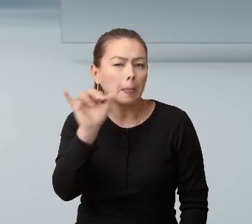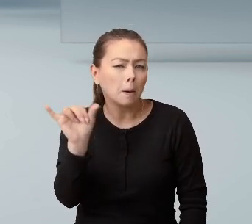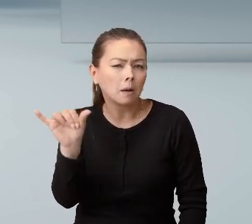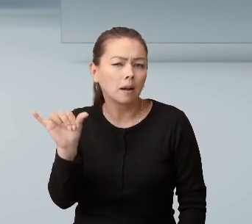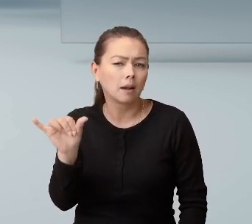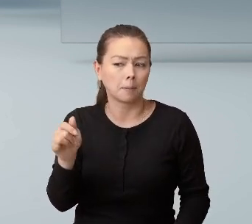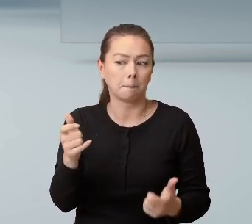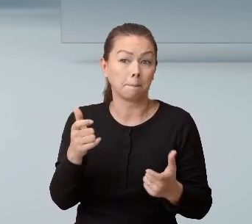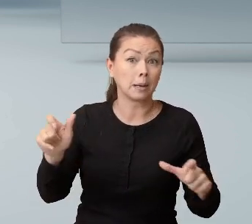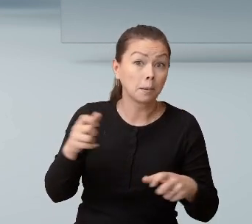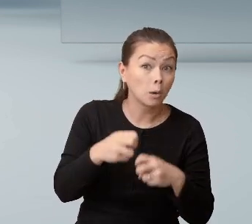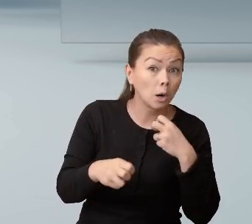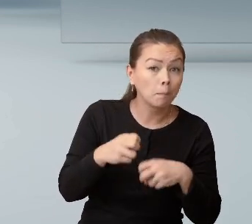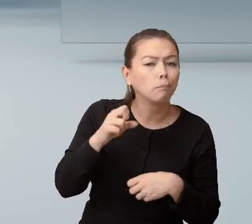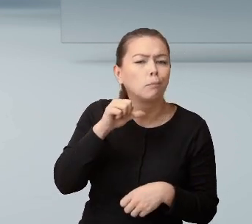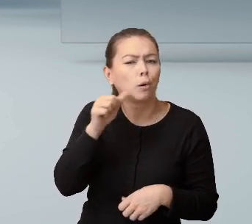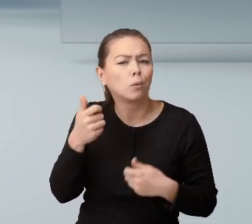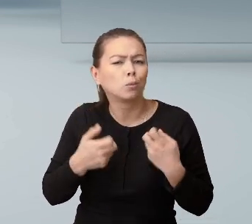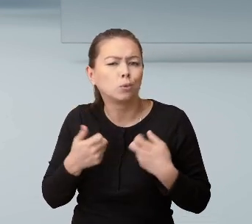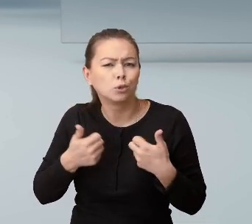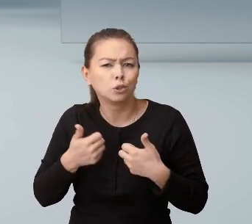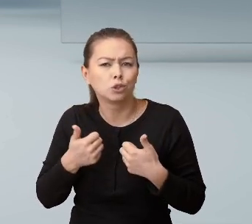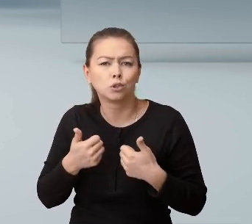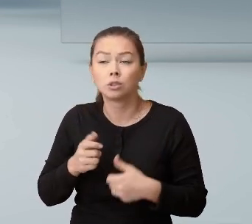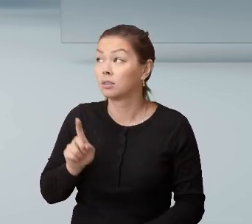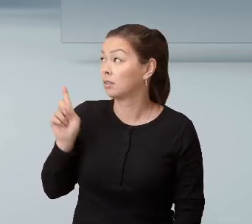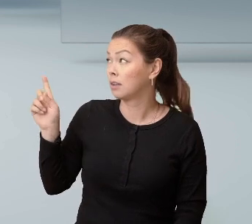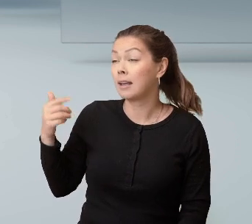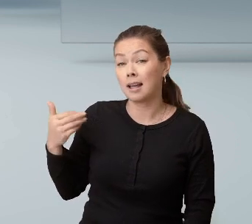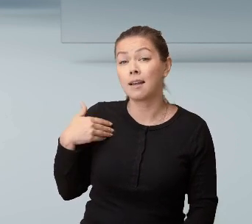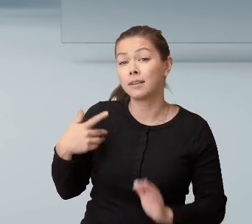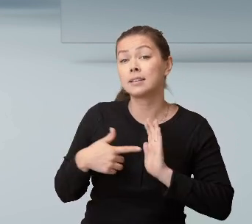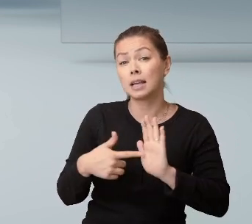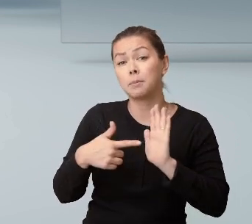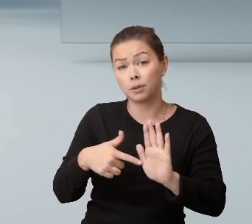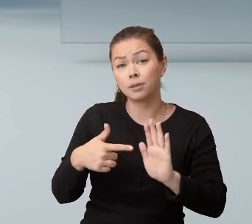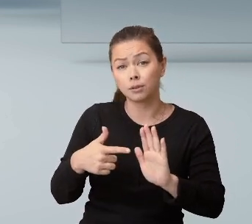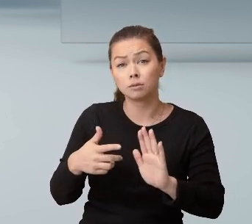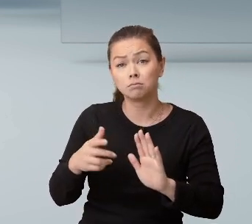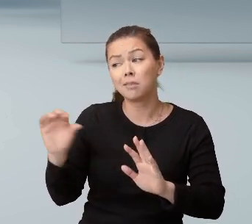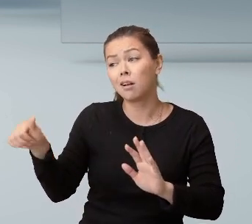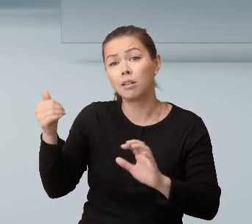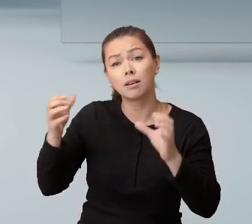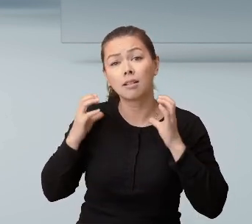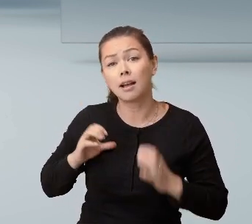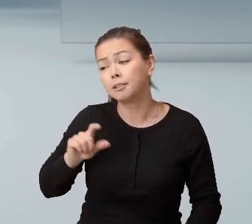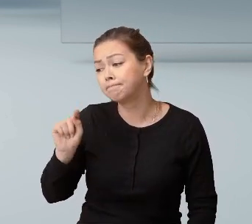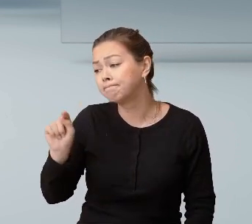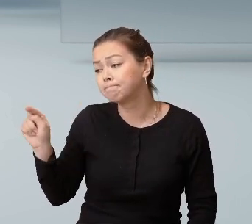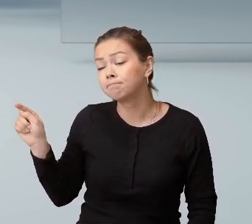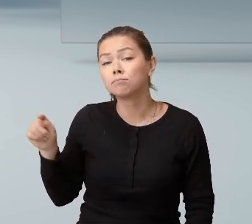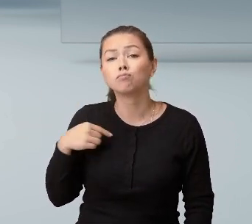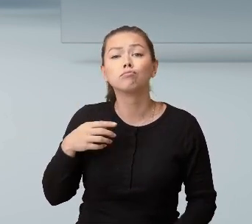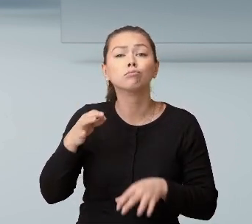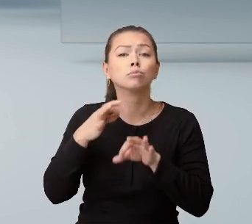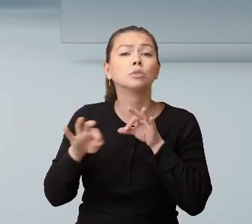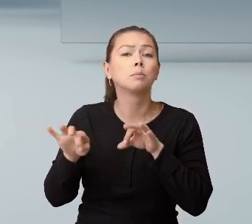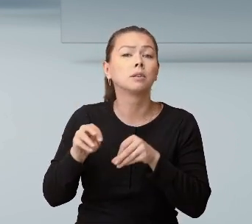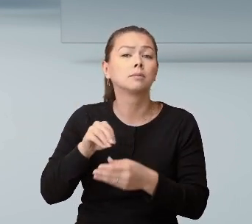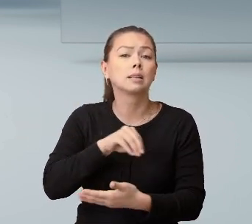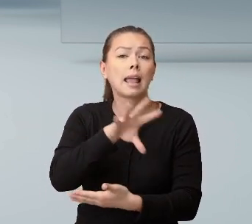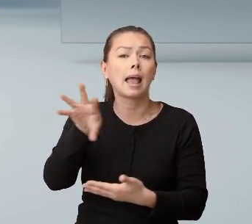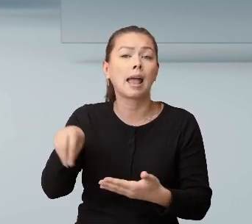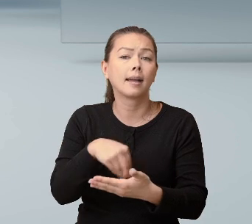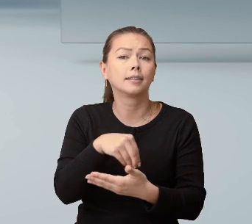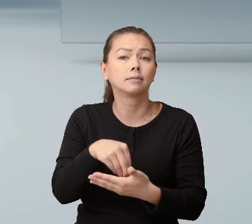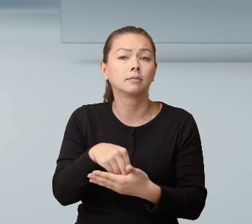is. And we've had examples of clients that we've worked with where we've run just a simple scan looking for sensitive data that they